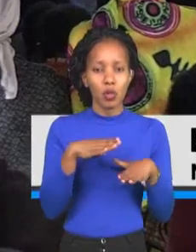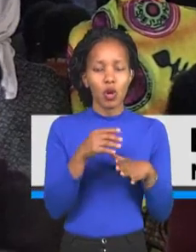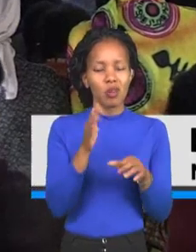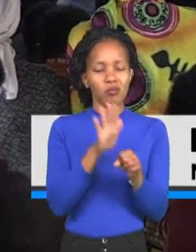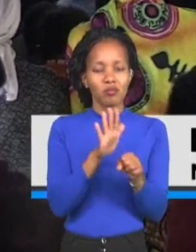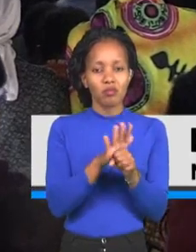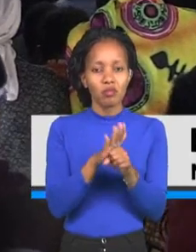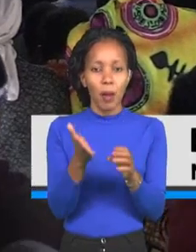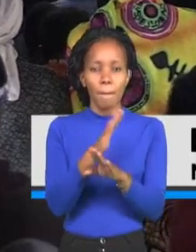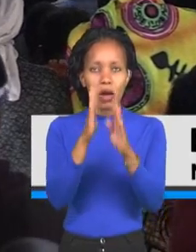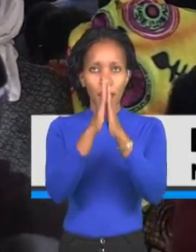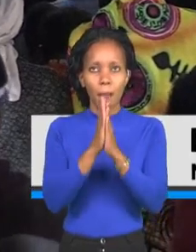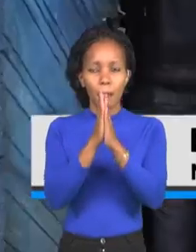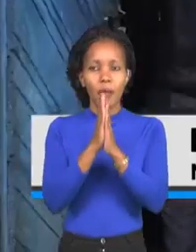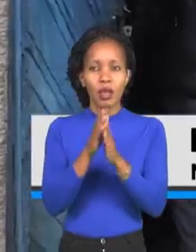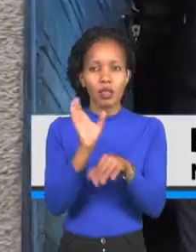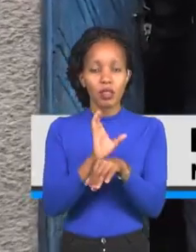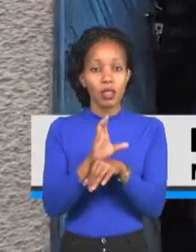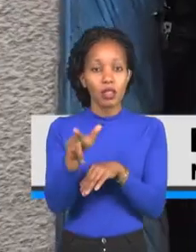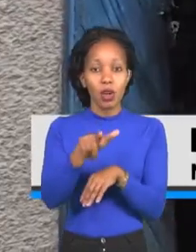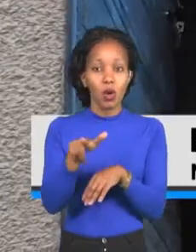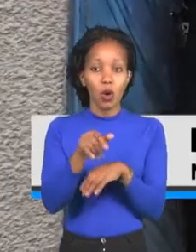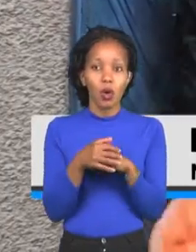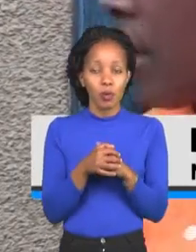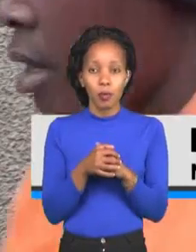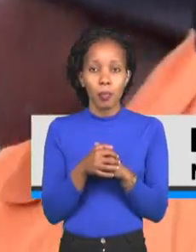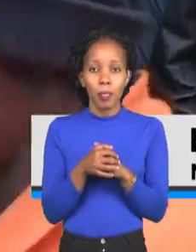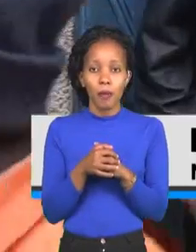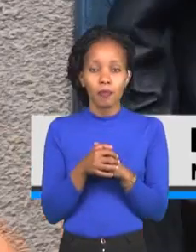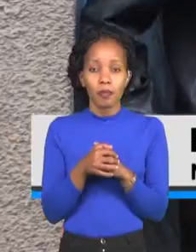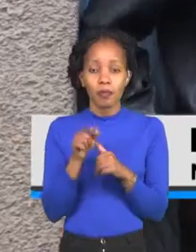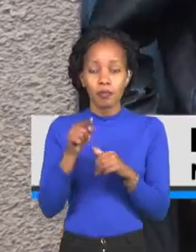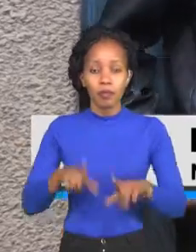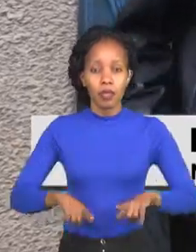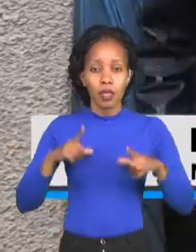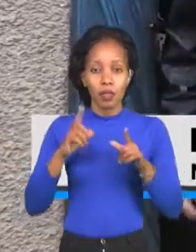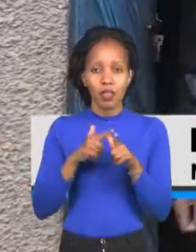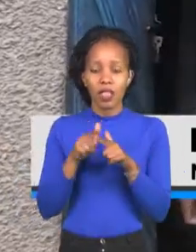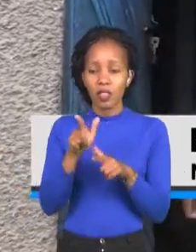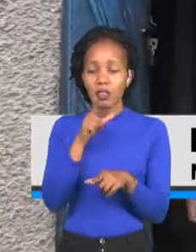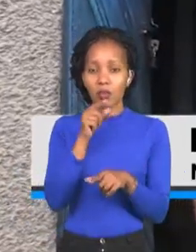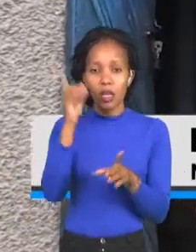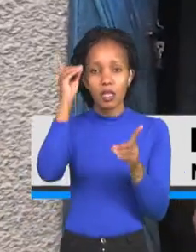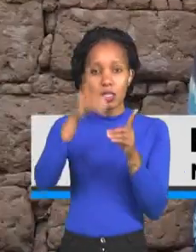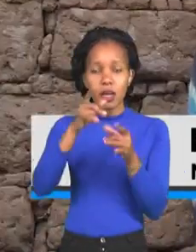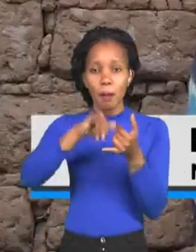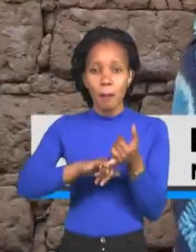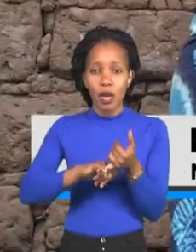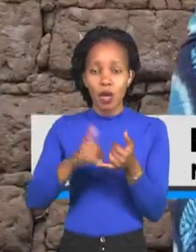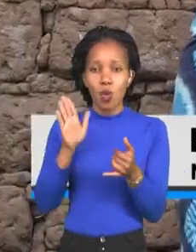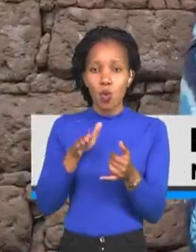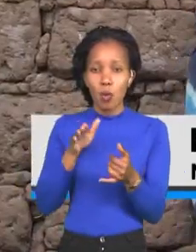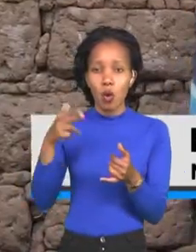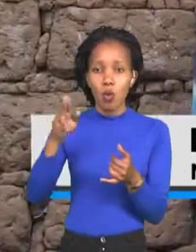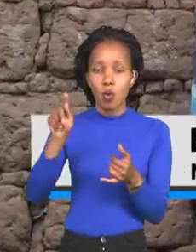numbers to return and pray at the local church. Pushing his efforts in all parts of life, this Tutsi man decided to marry a Hutu woman from